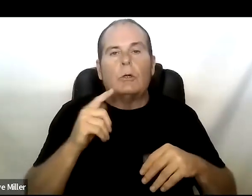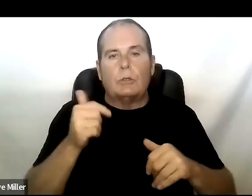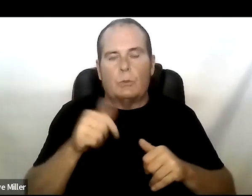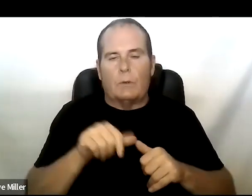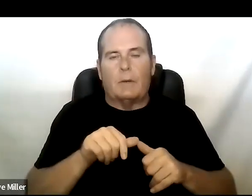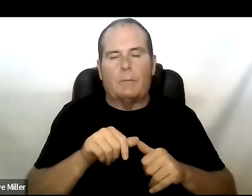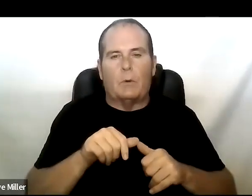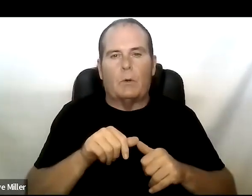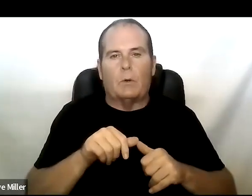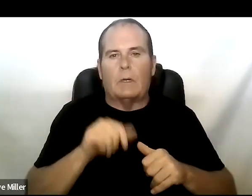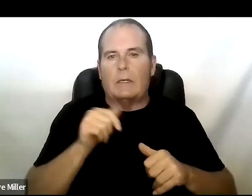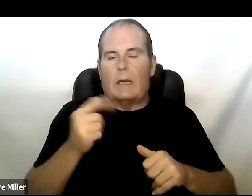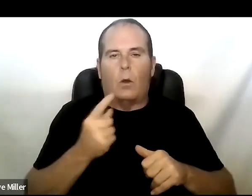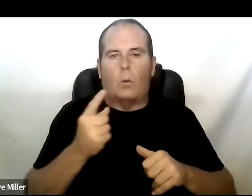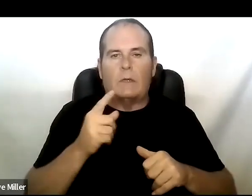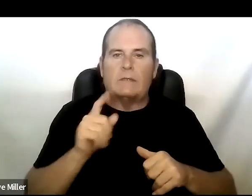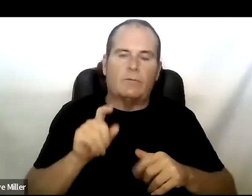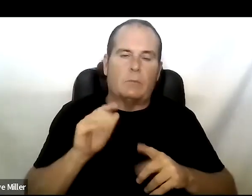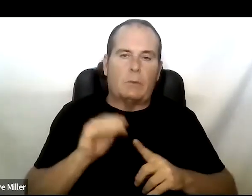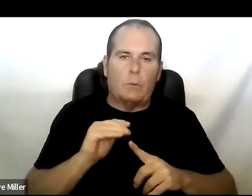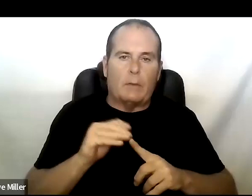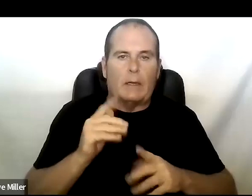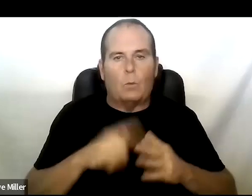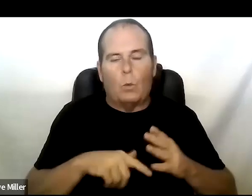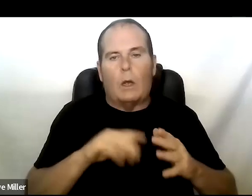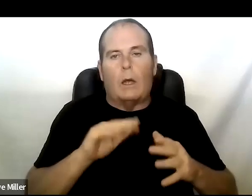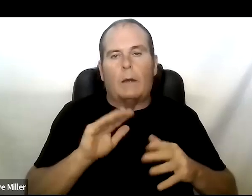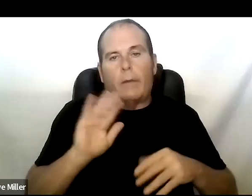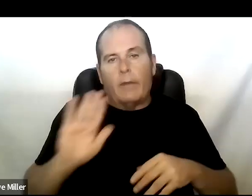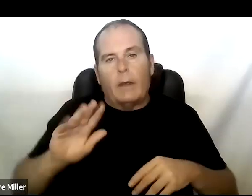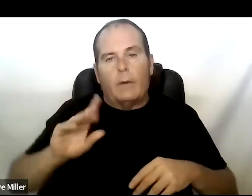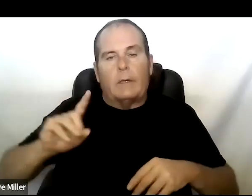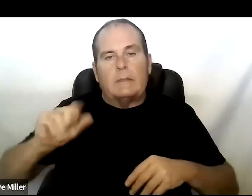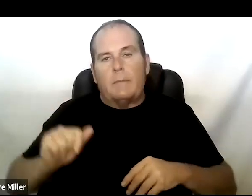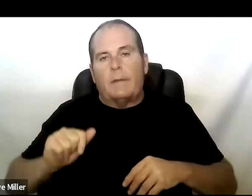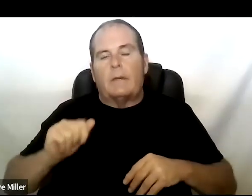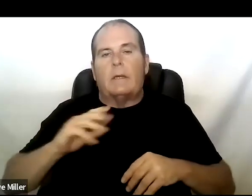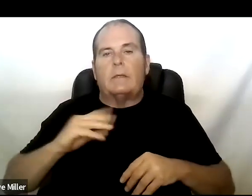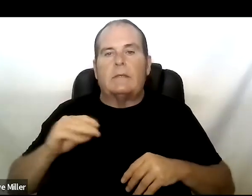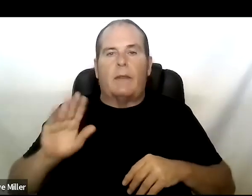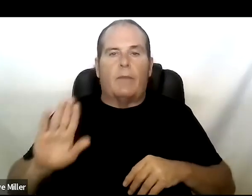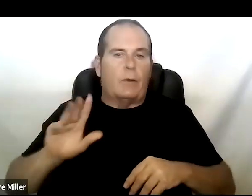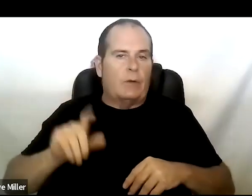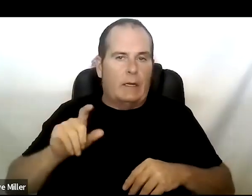have to be reminded what their disabilities and their needs